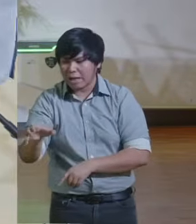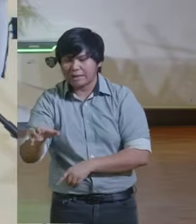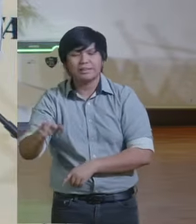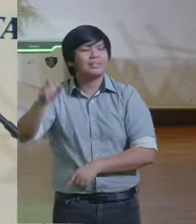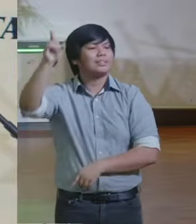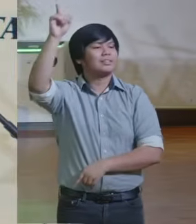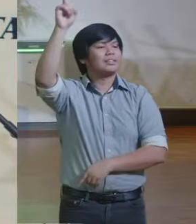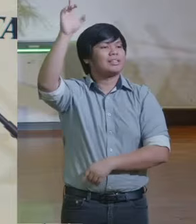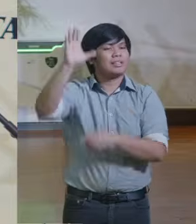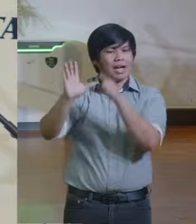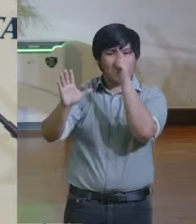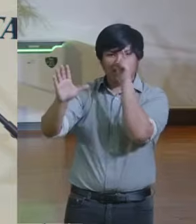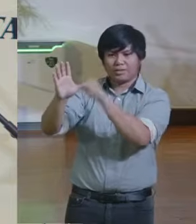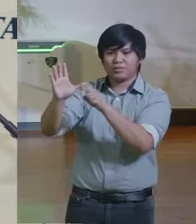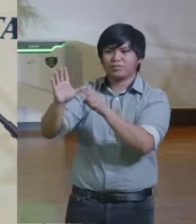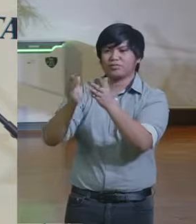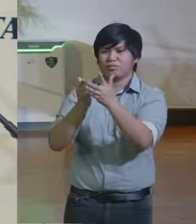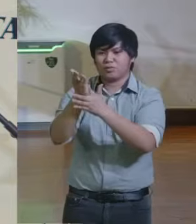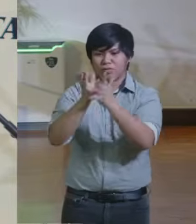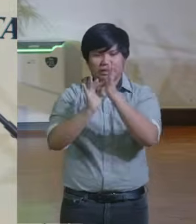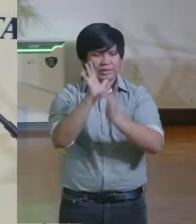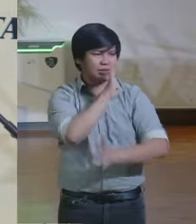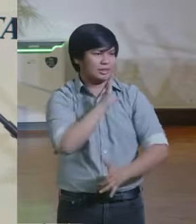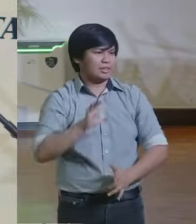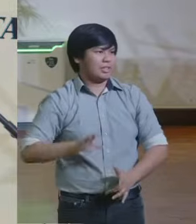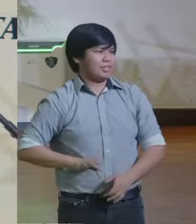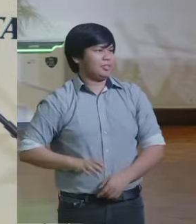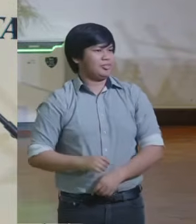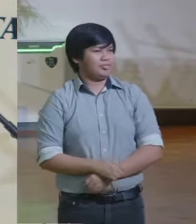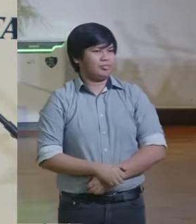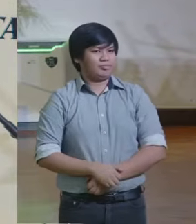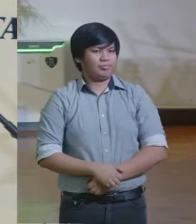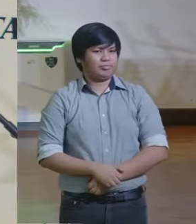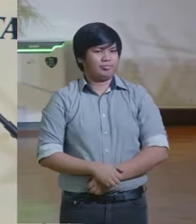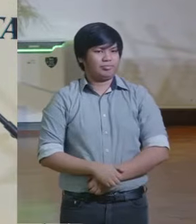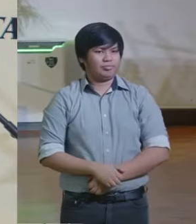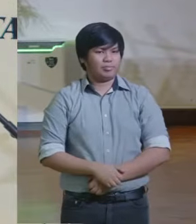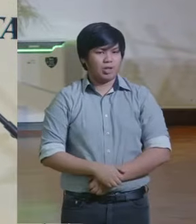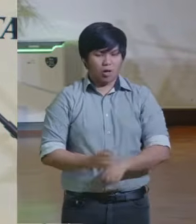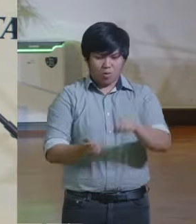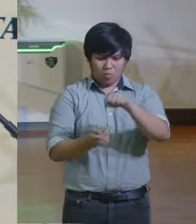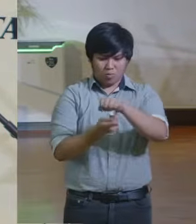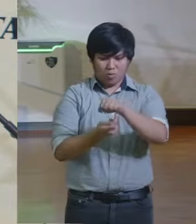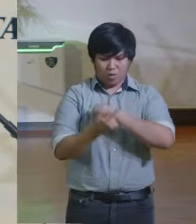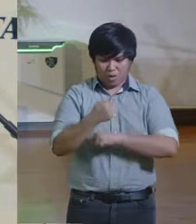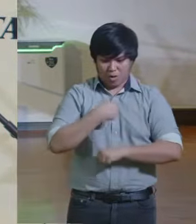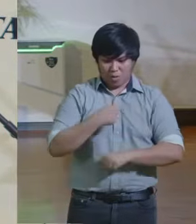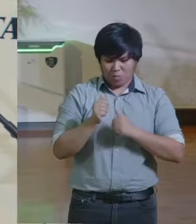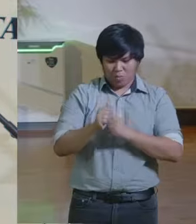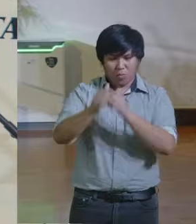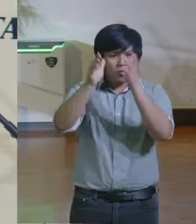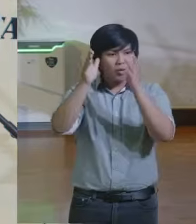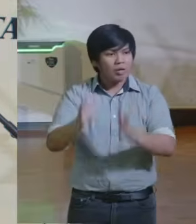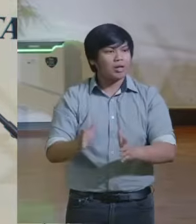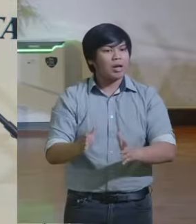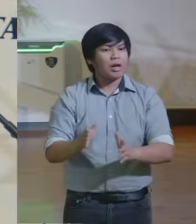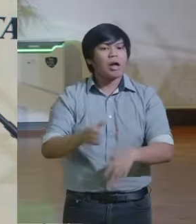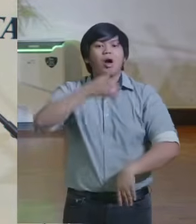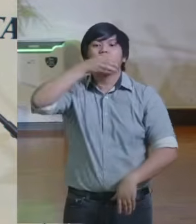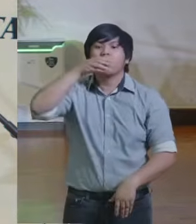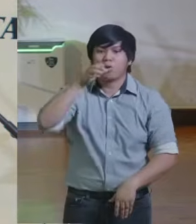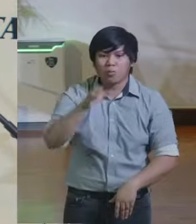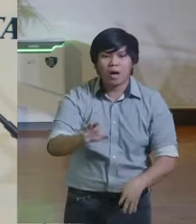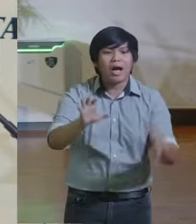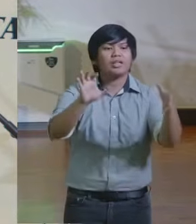the Father. So 1 Timothy 1:1, ganyan na sabi niya, Paul, an apostle of Christ Jesus, by command